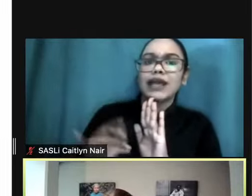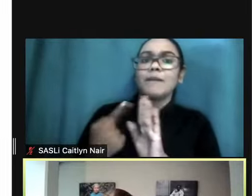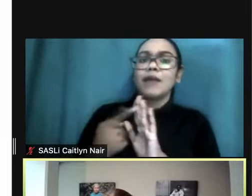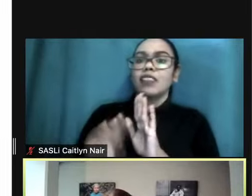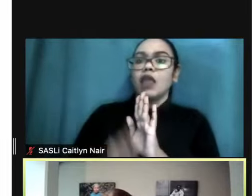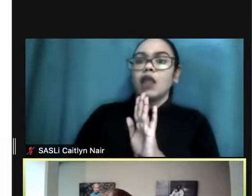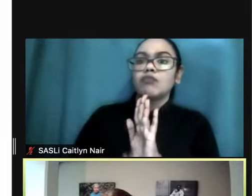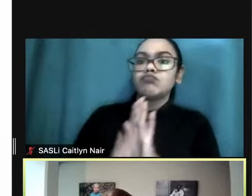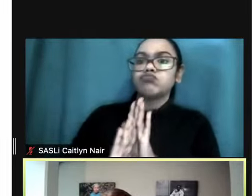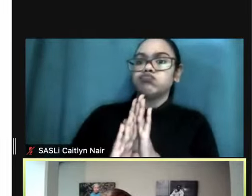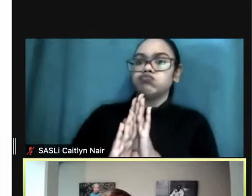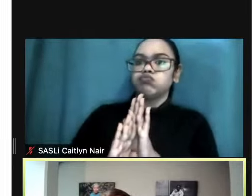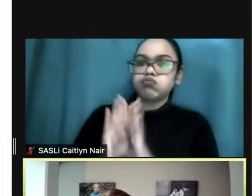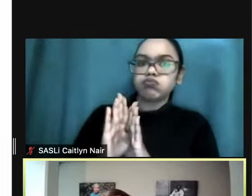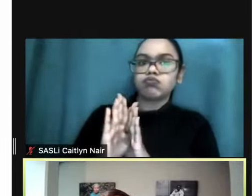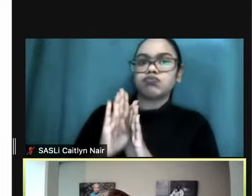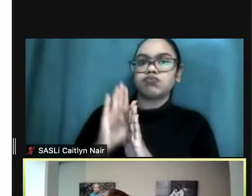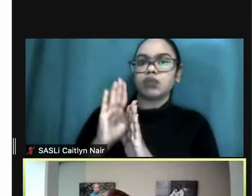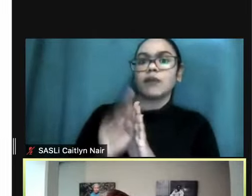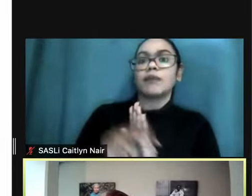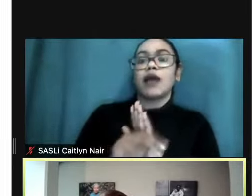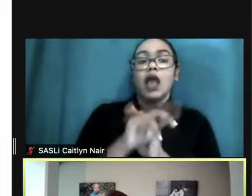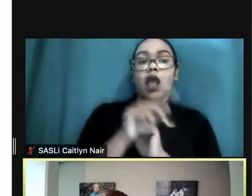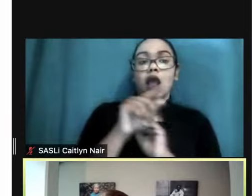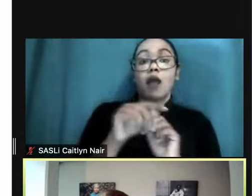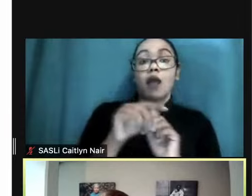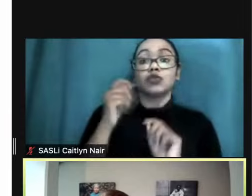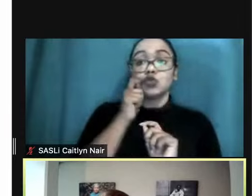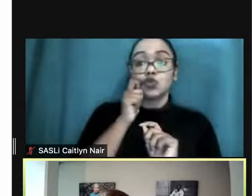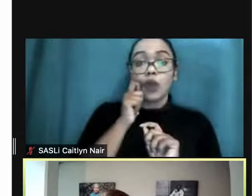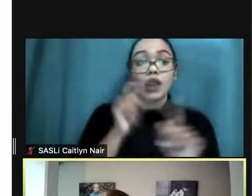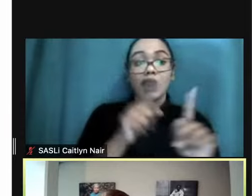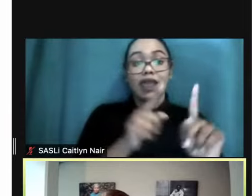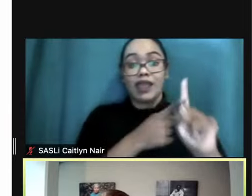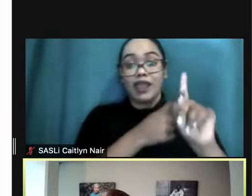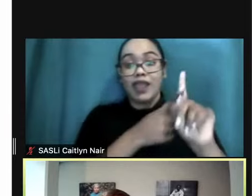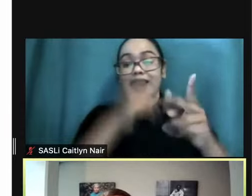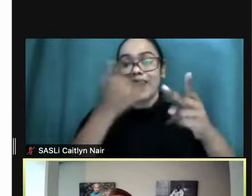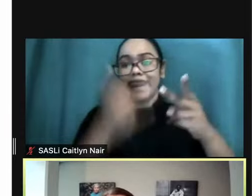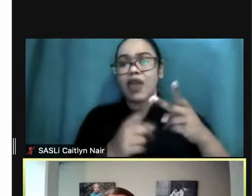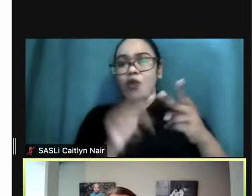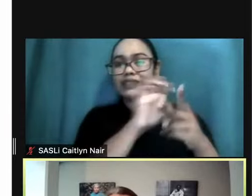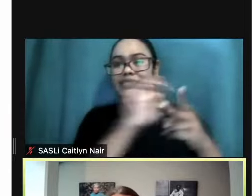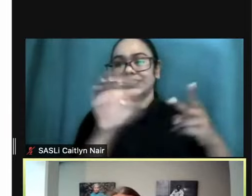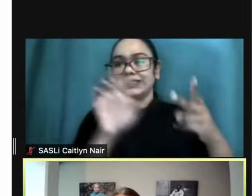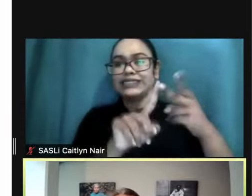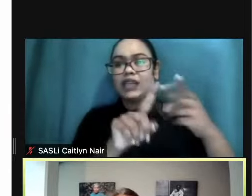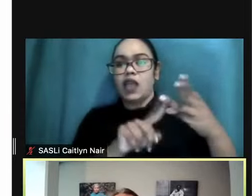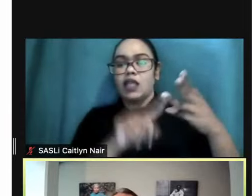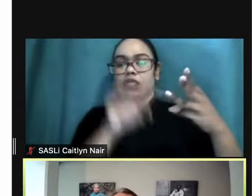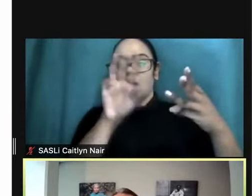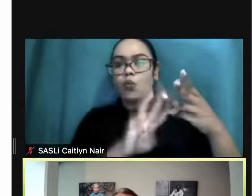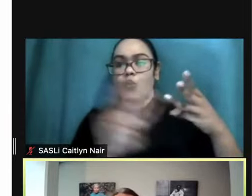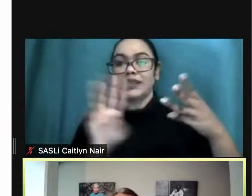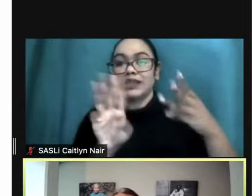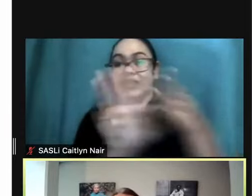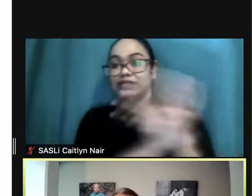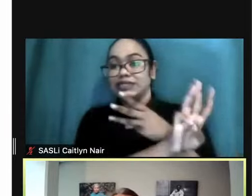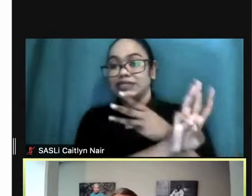start moving east and west. And now it seems to have now increased quite high to up to close to 30%